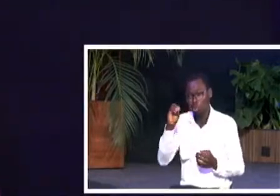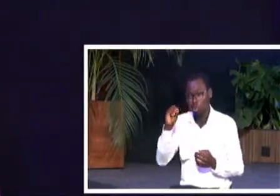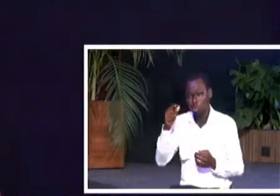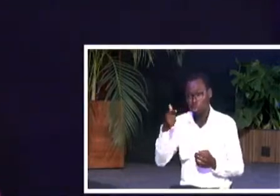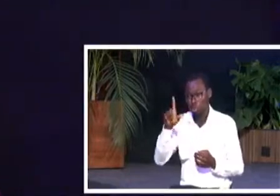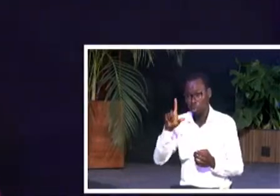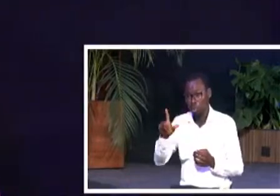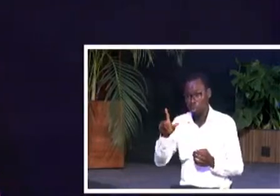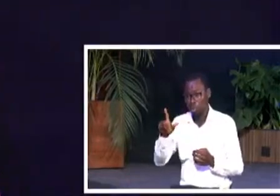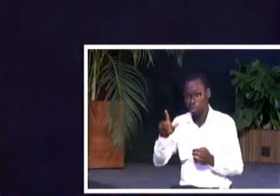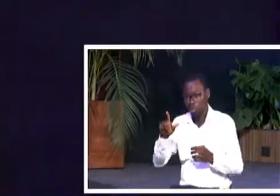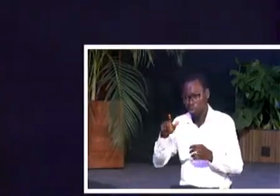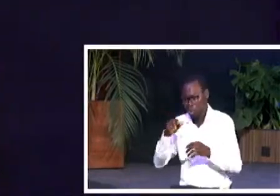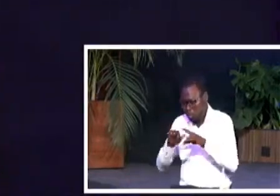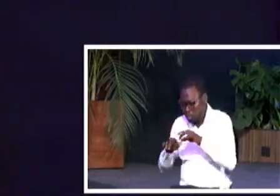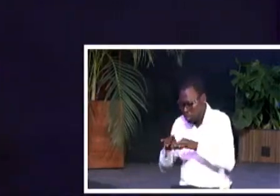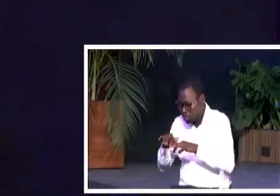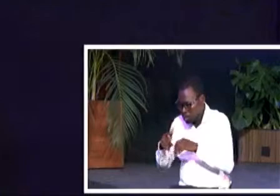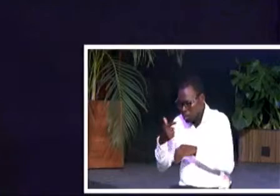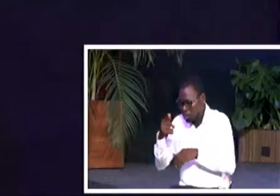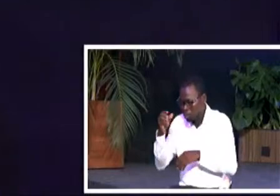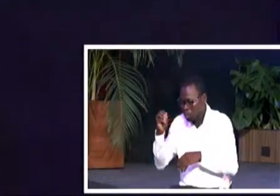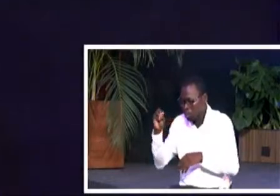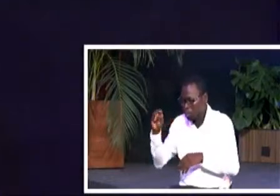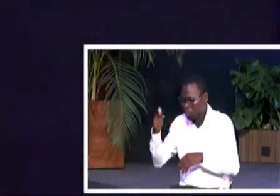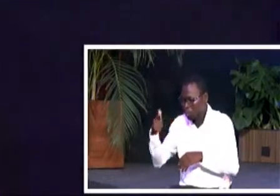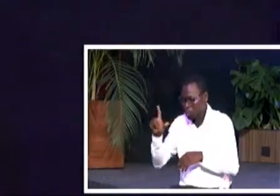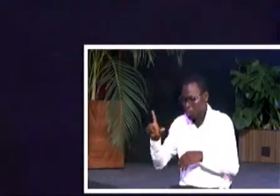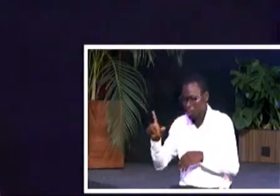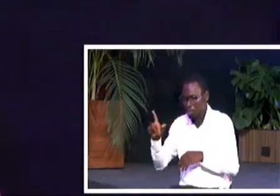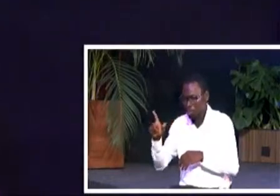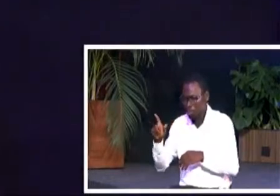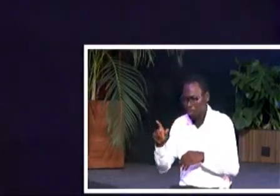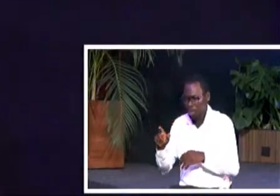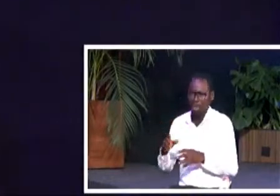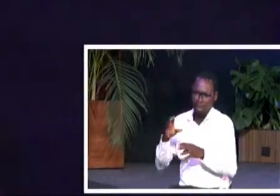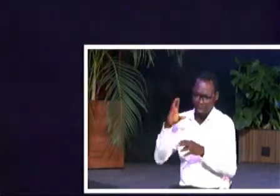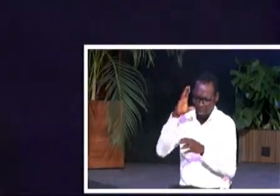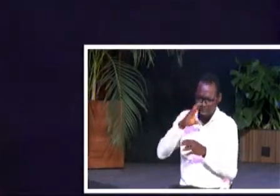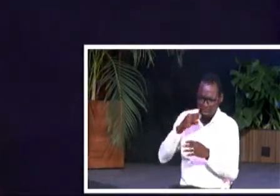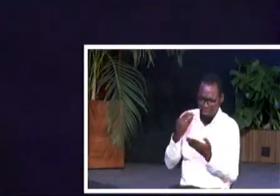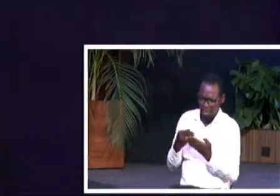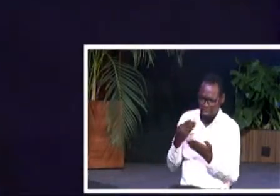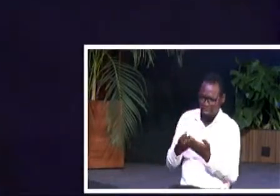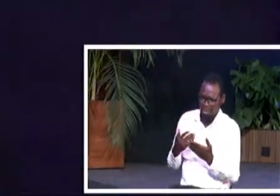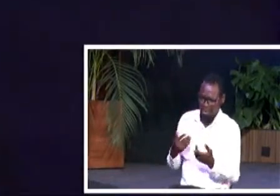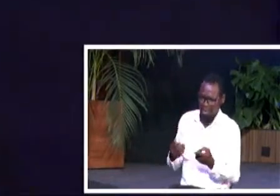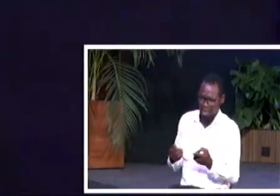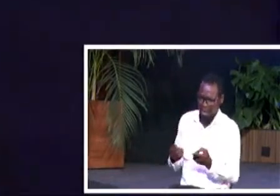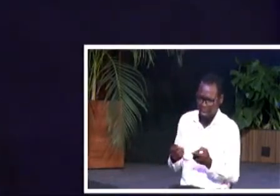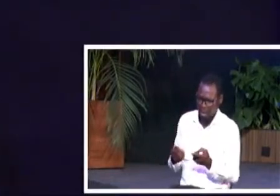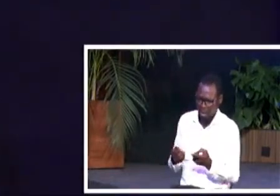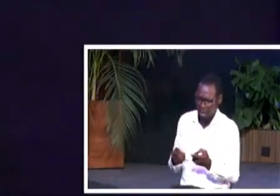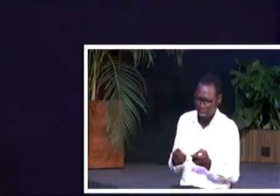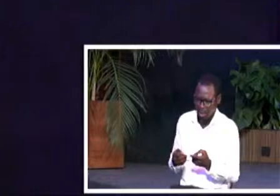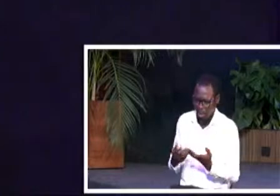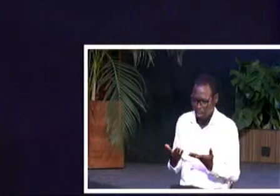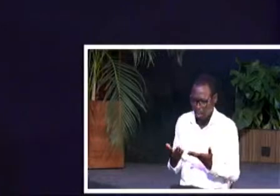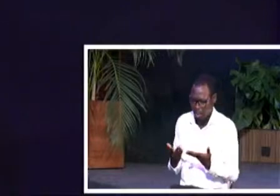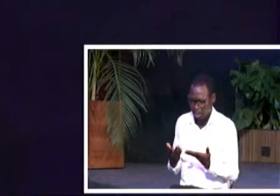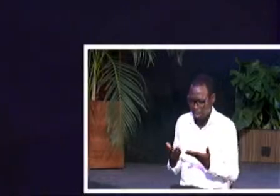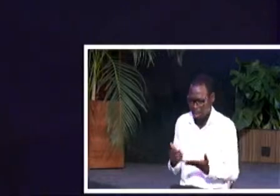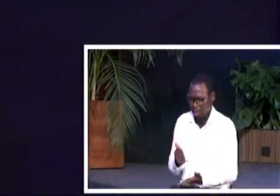of things there. You can say, okay, Google, I'm looking for a fund. Okay, that will help me